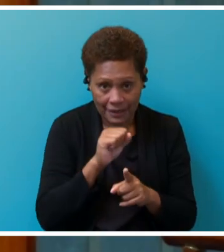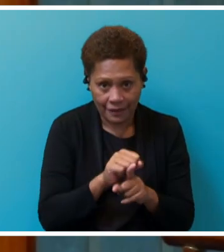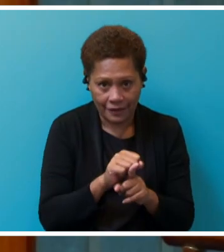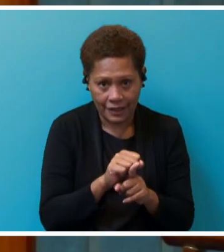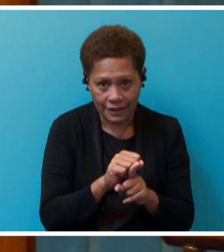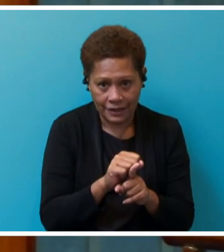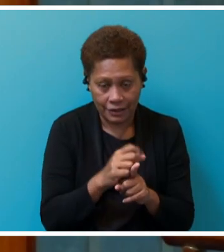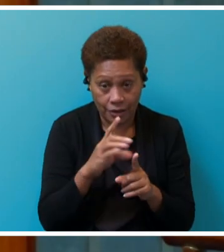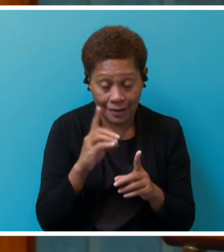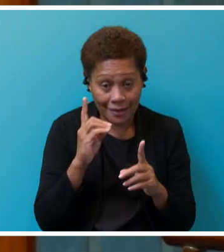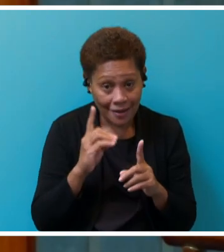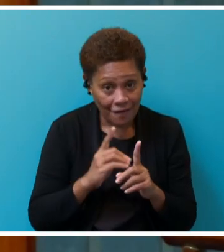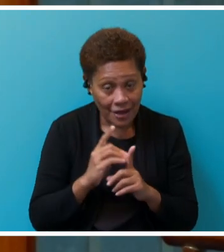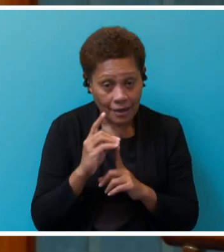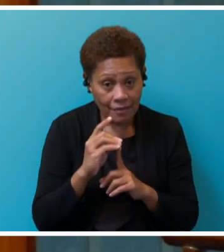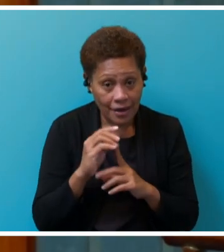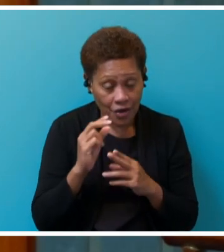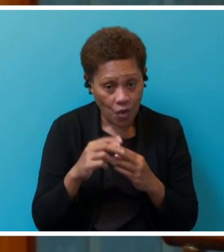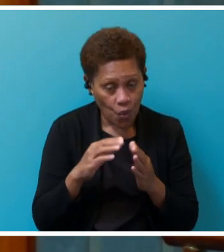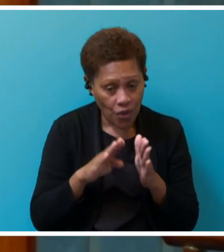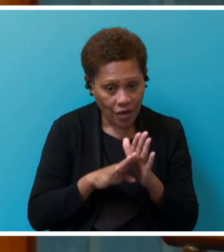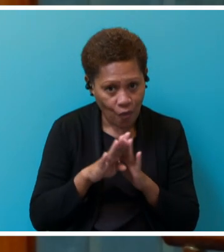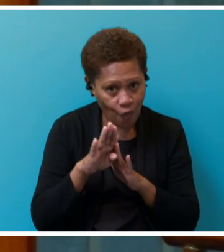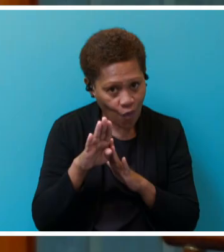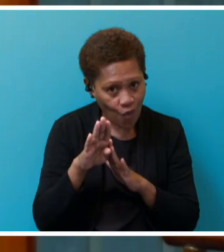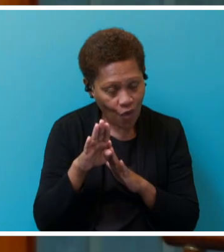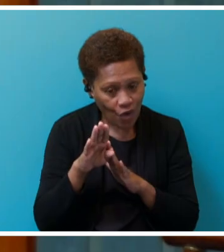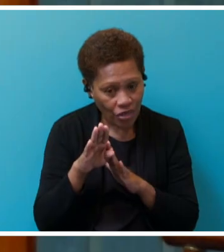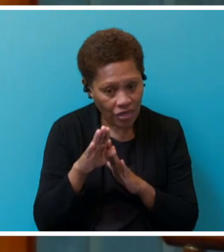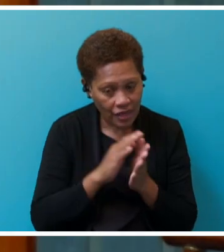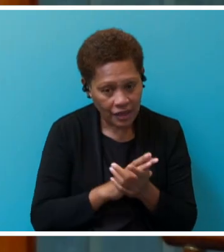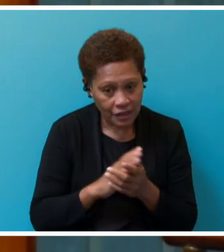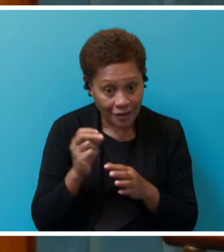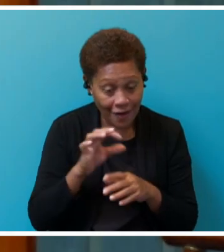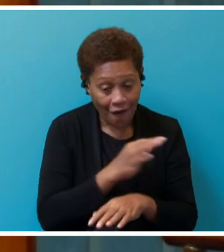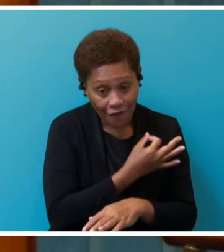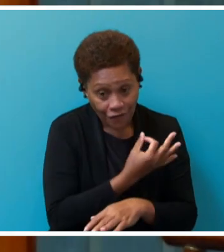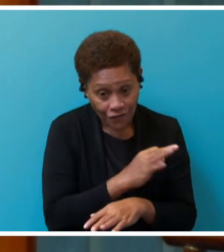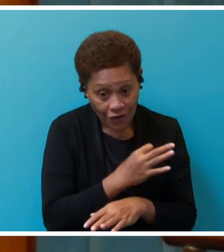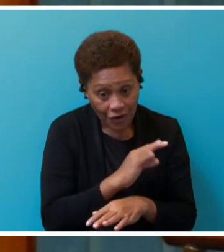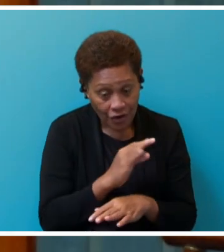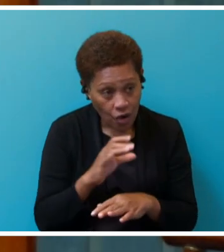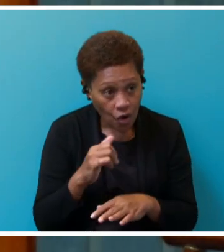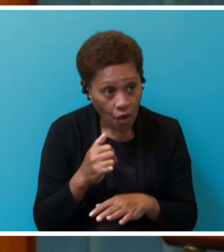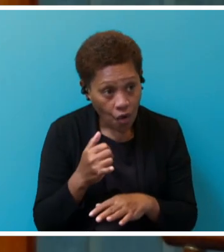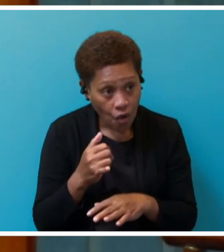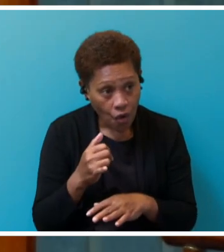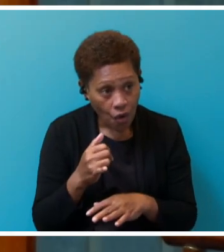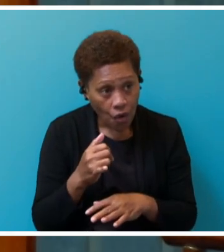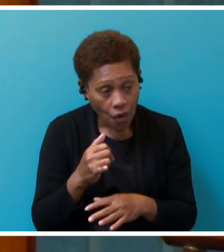development with conscience, growth that does not come at the expense of forests, waterways, or